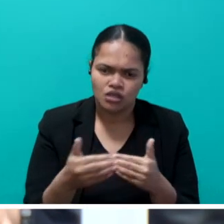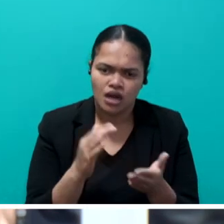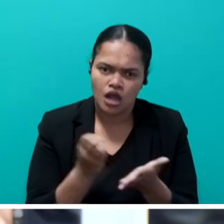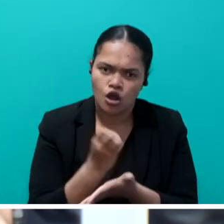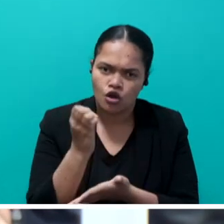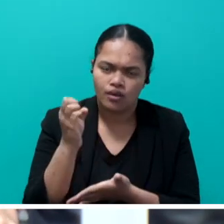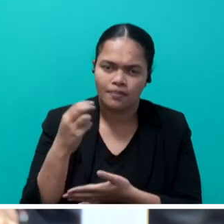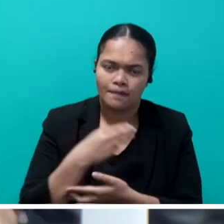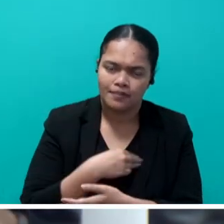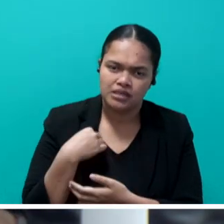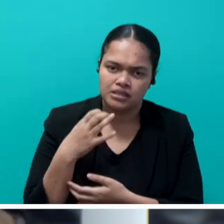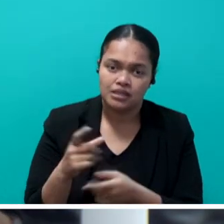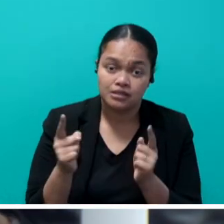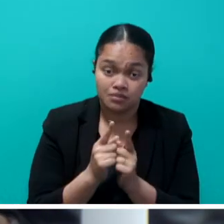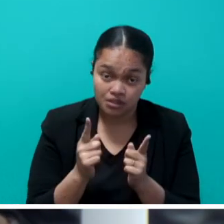Ministers meeting.